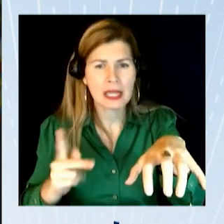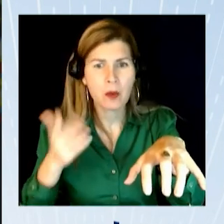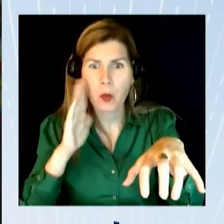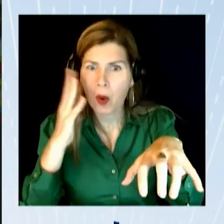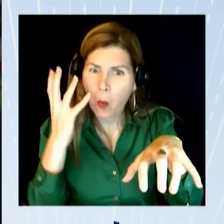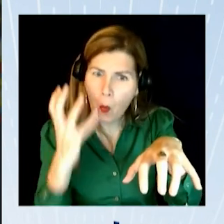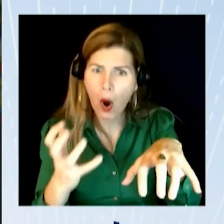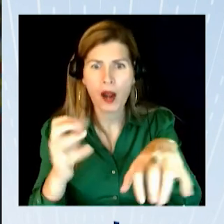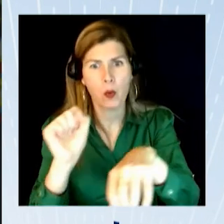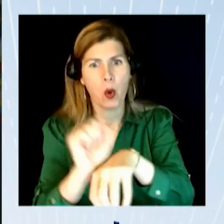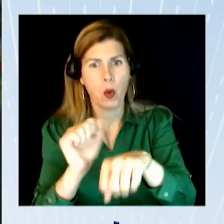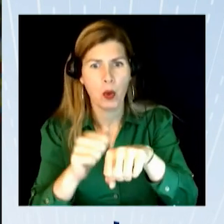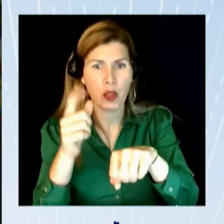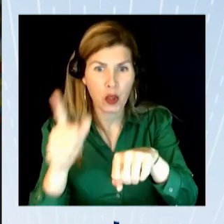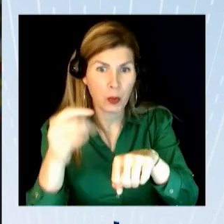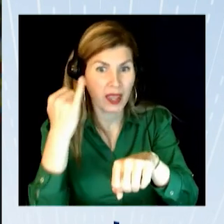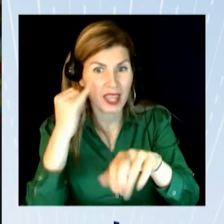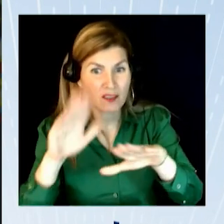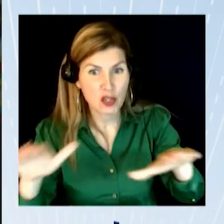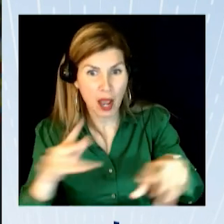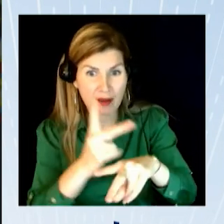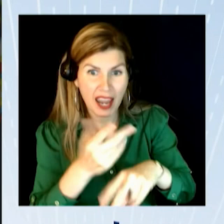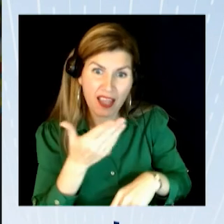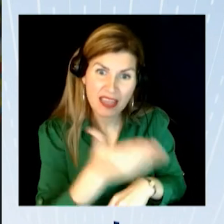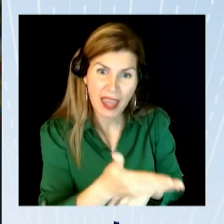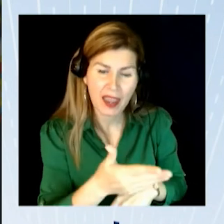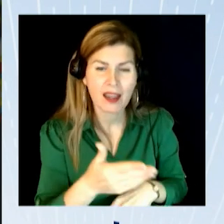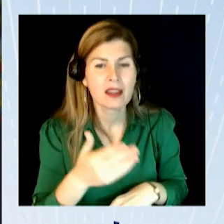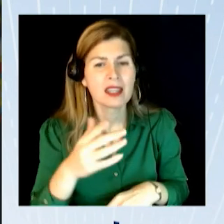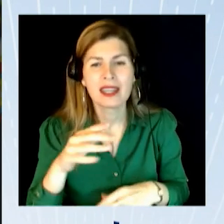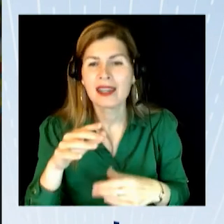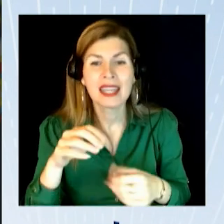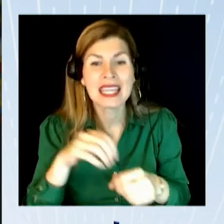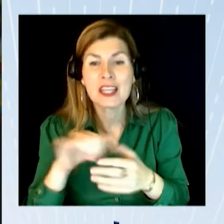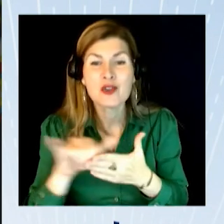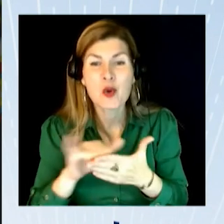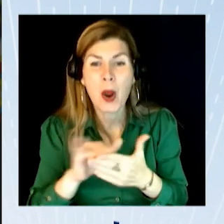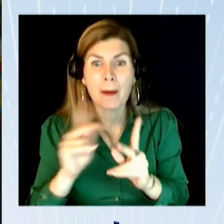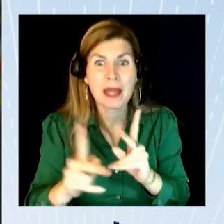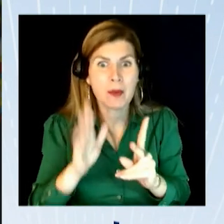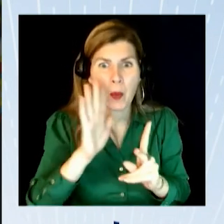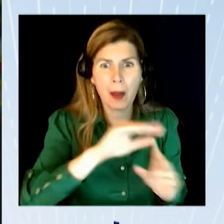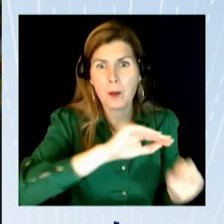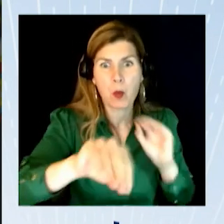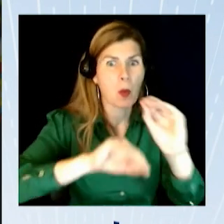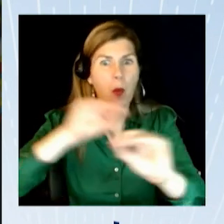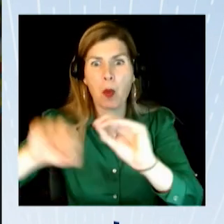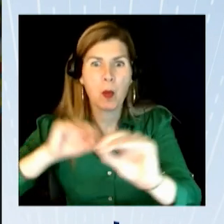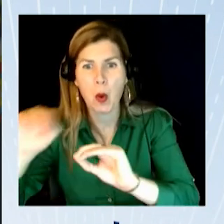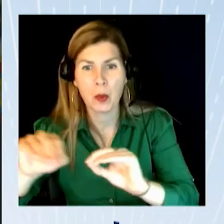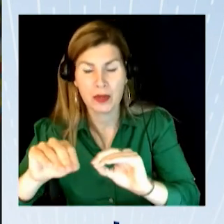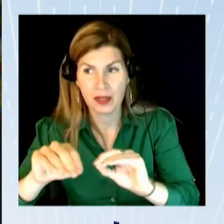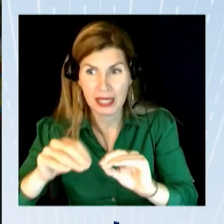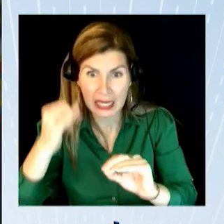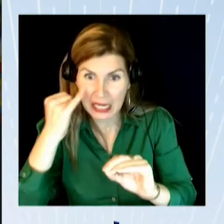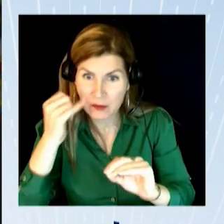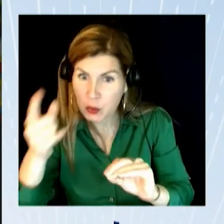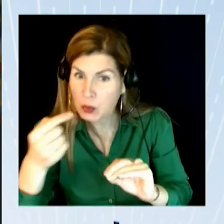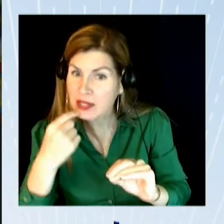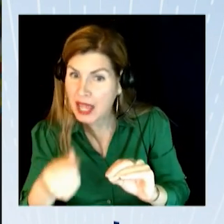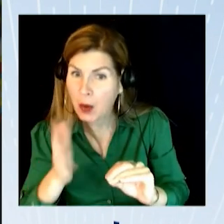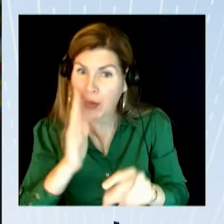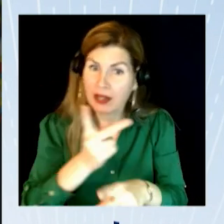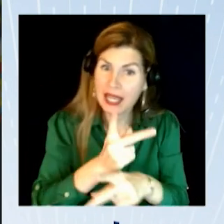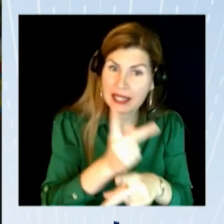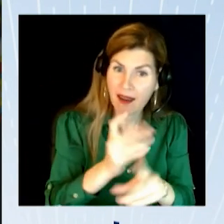you. Up in rural upstate New York, you can attract people from all over the country if you say, we'll take care of you. We'll take care of your